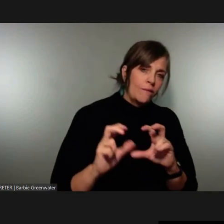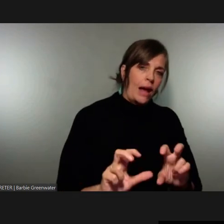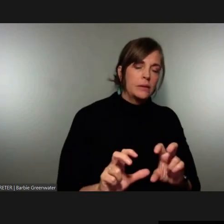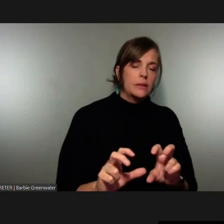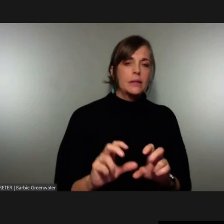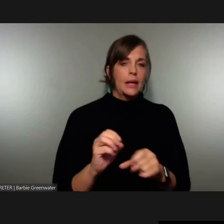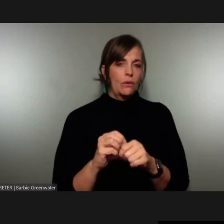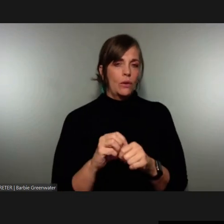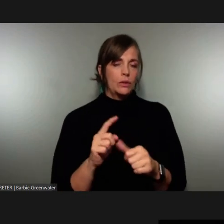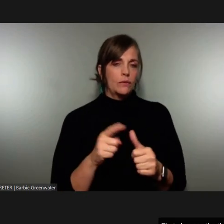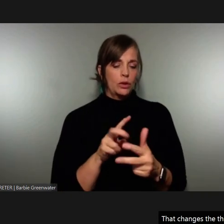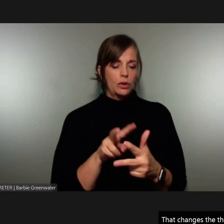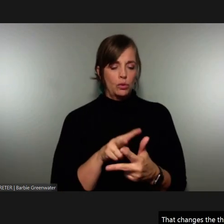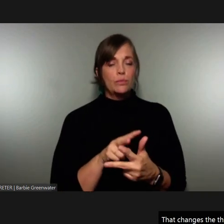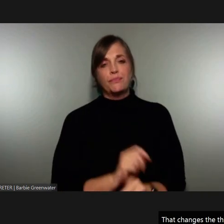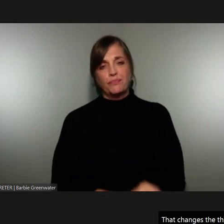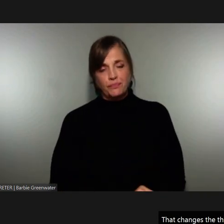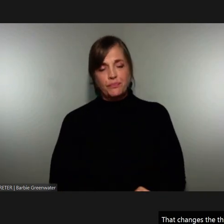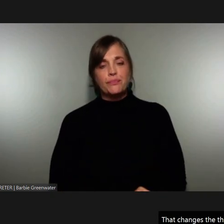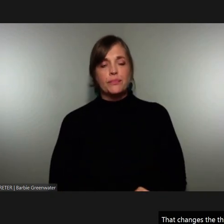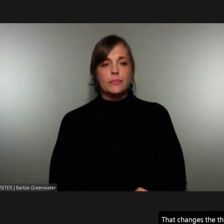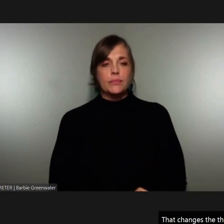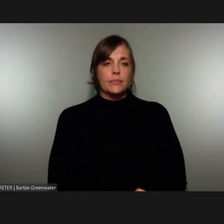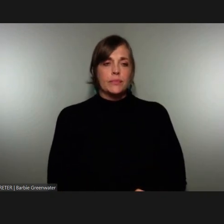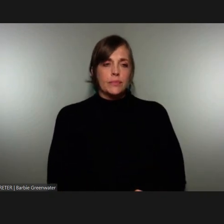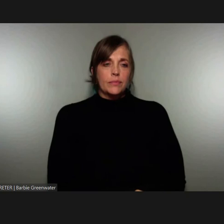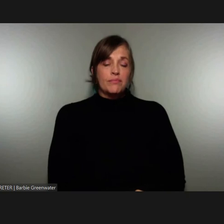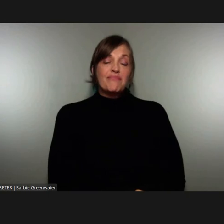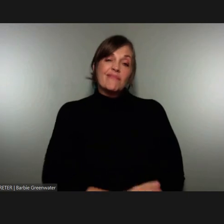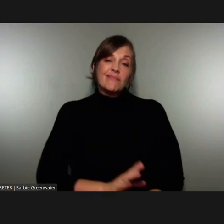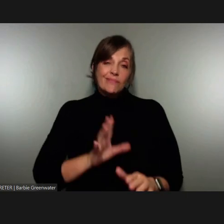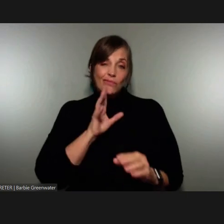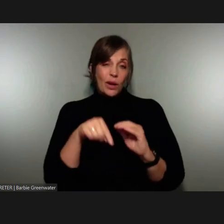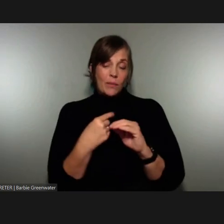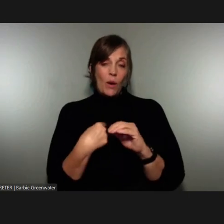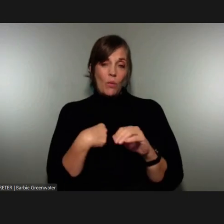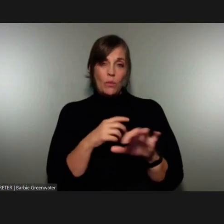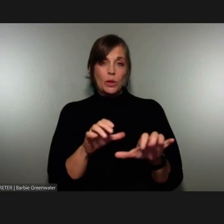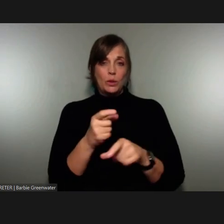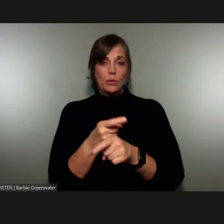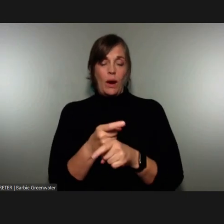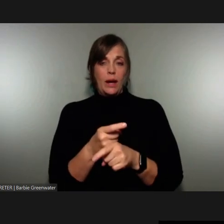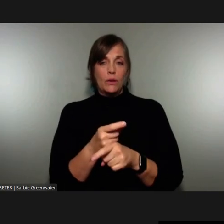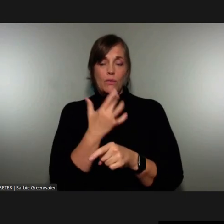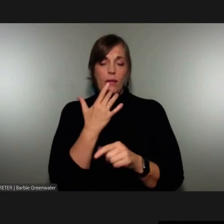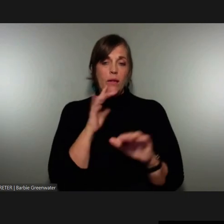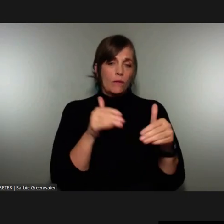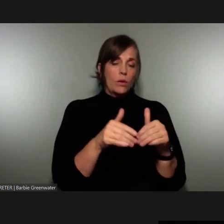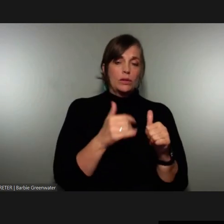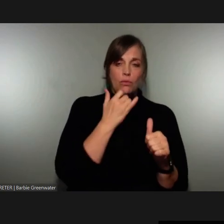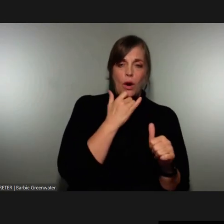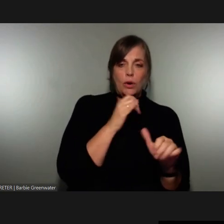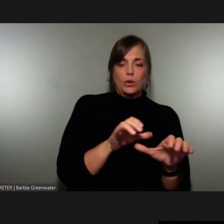those first 2 prongs. Let's talk about what we're doing right, rather than focus on what we've done wrong or what we could do more of.